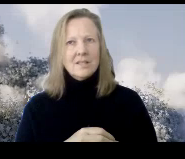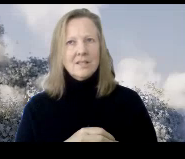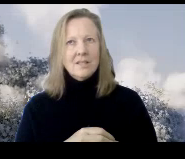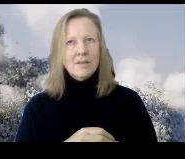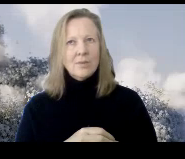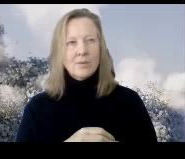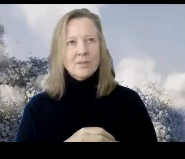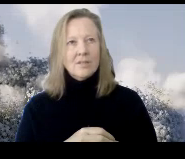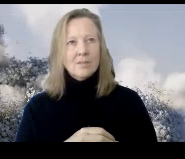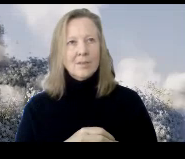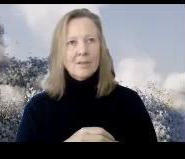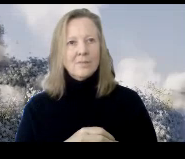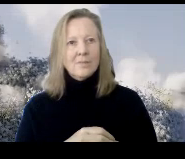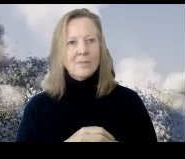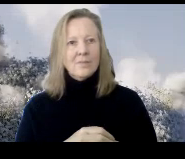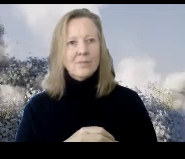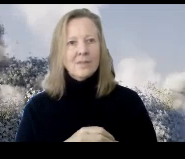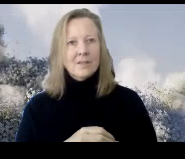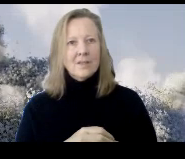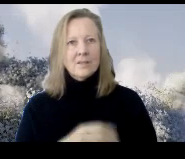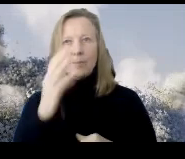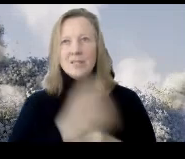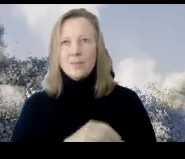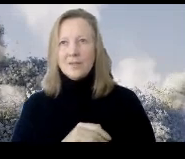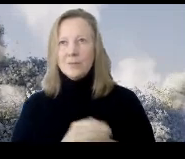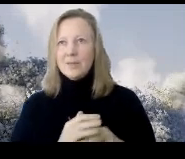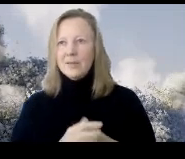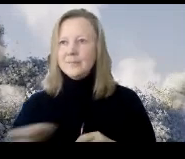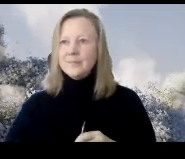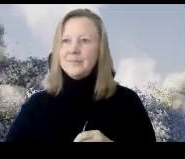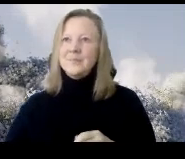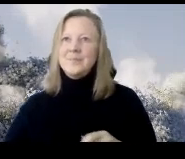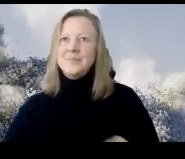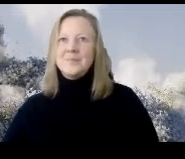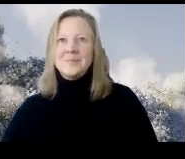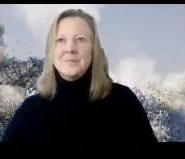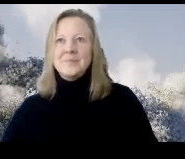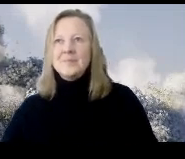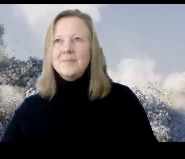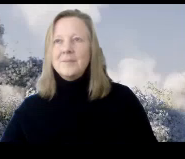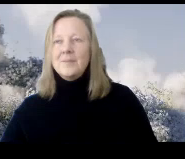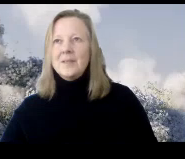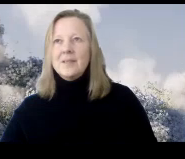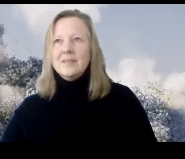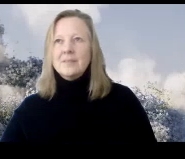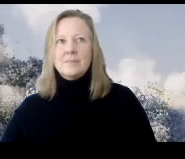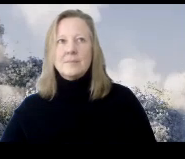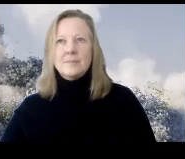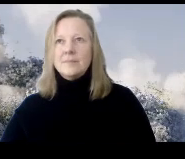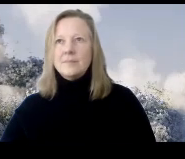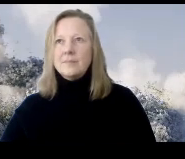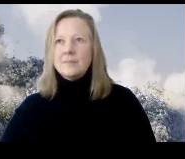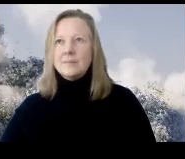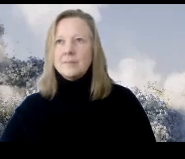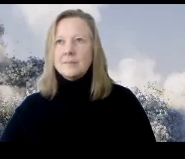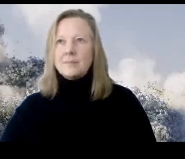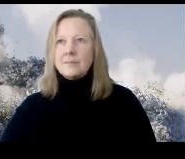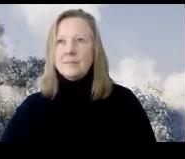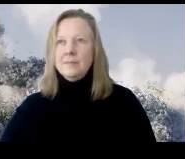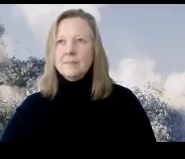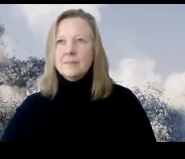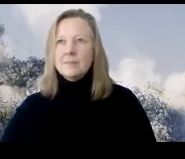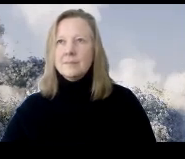think that's the end of the courses, Rebecca. Yes. So I'm going to pass it back to Rebecca. Thanks. So when